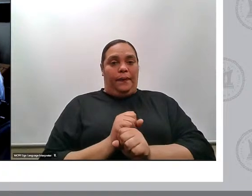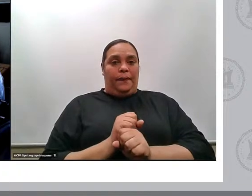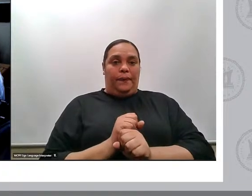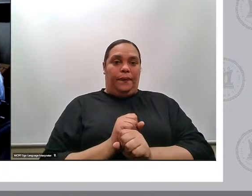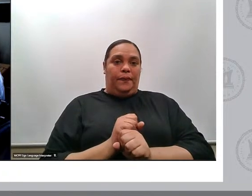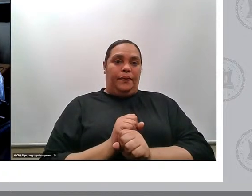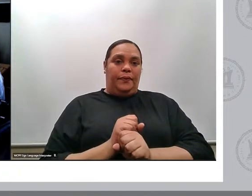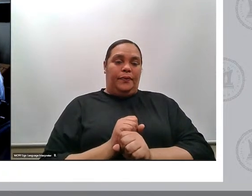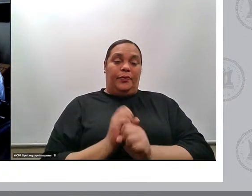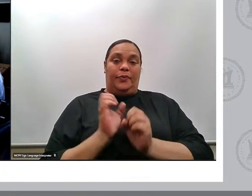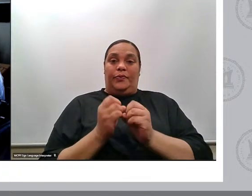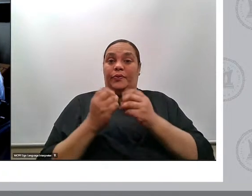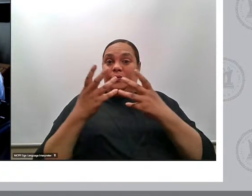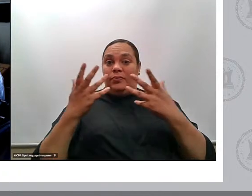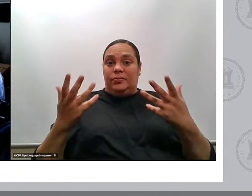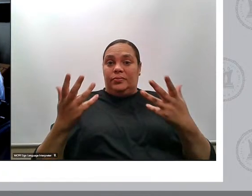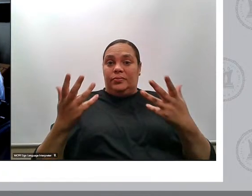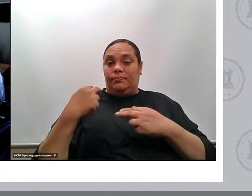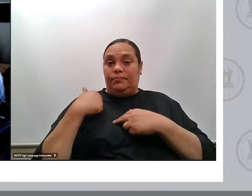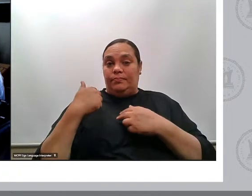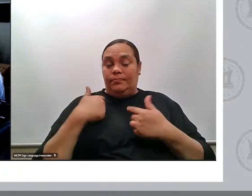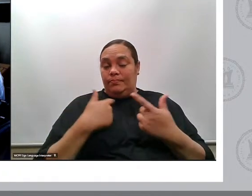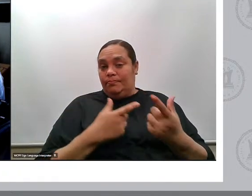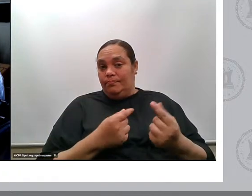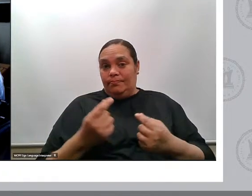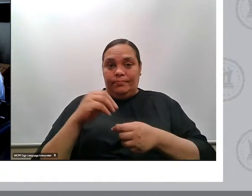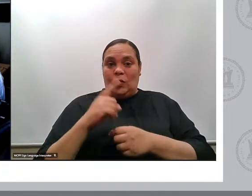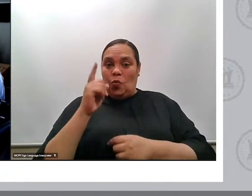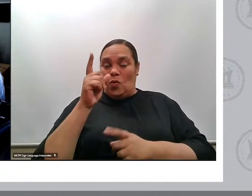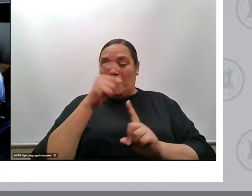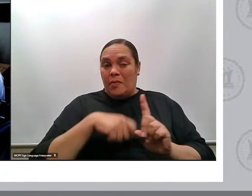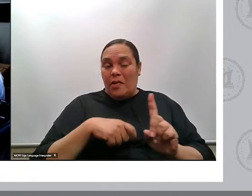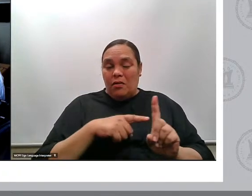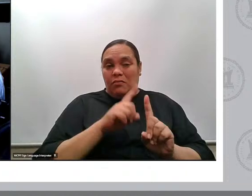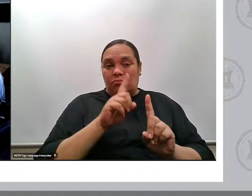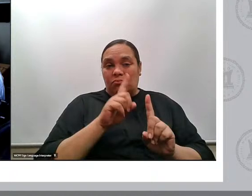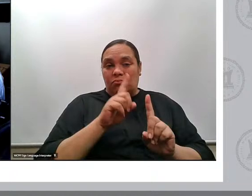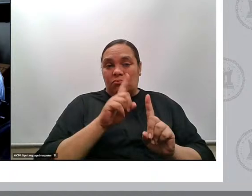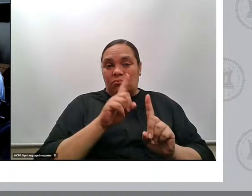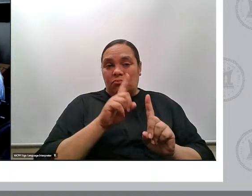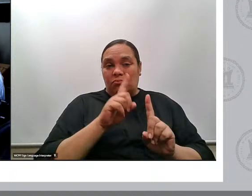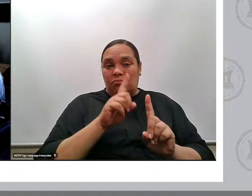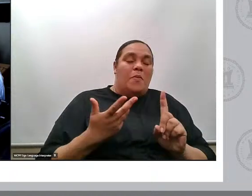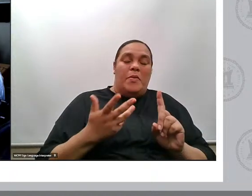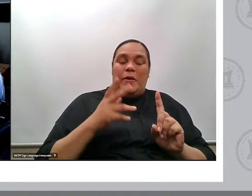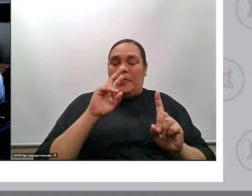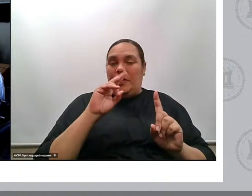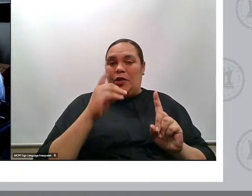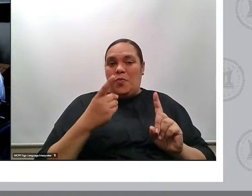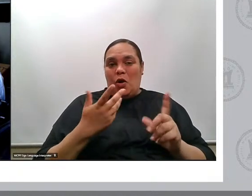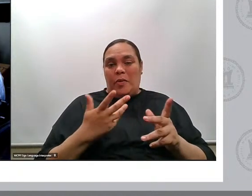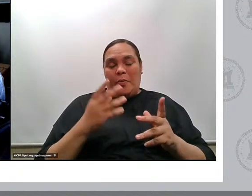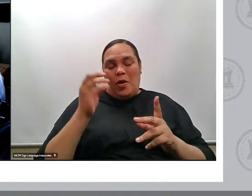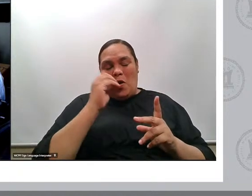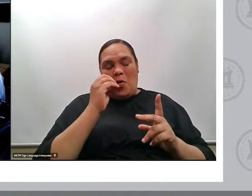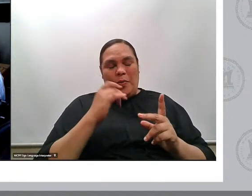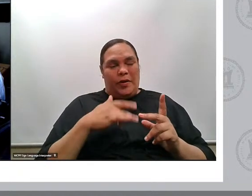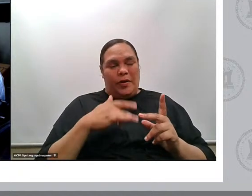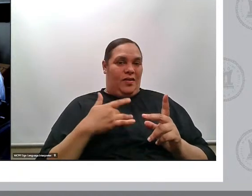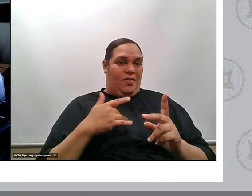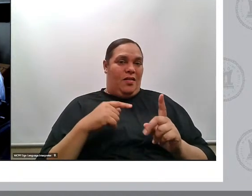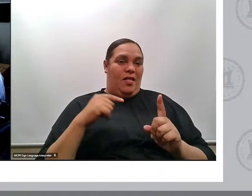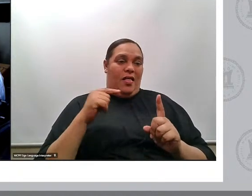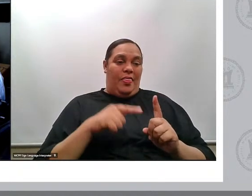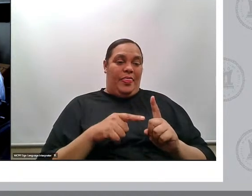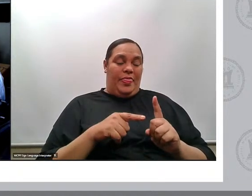of too many responsibilities in one person, or whether the department would be of the opinion that this